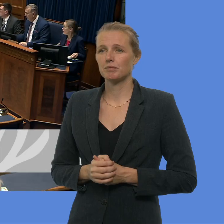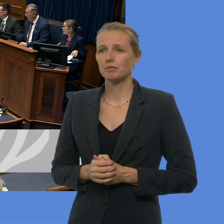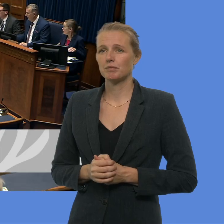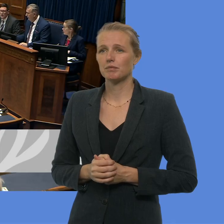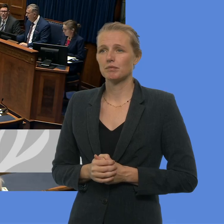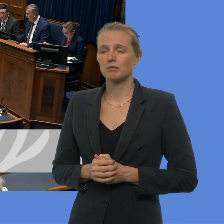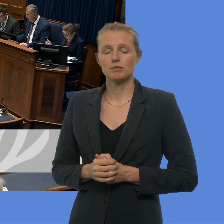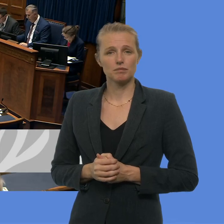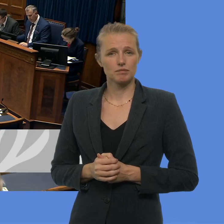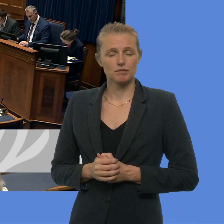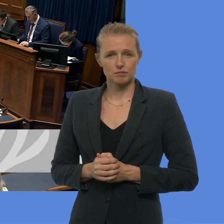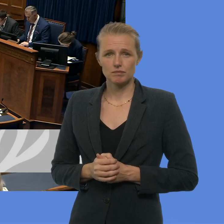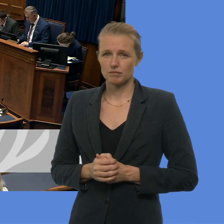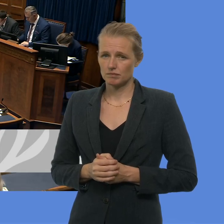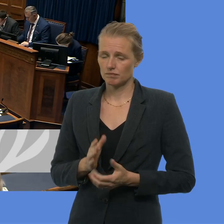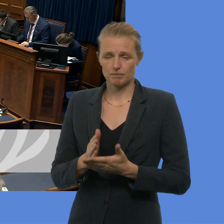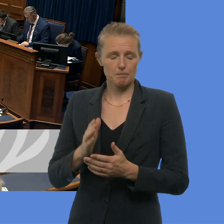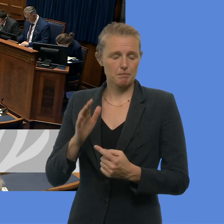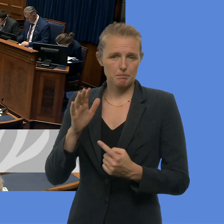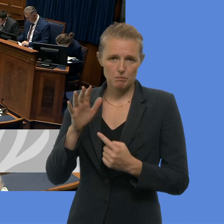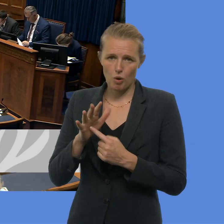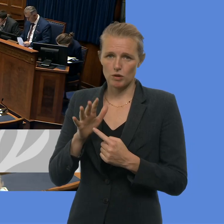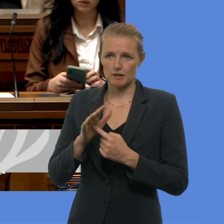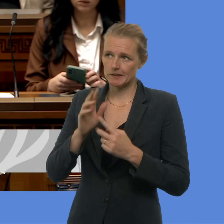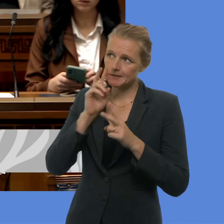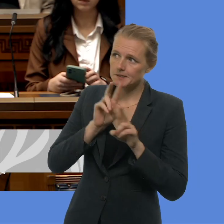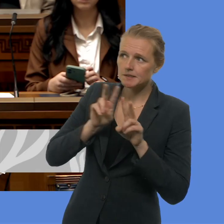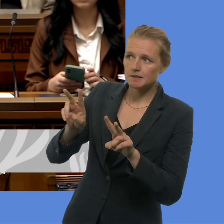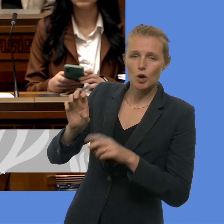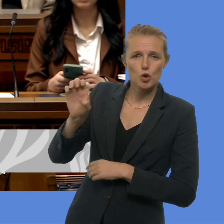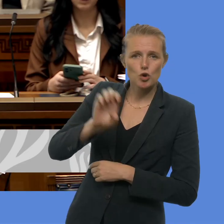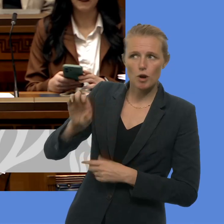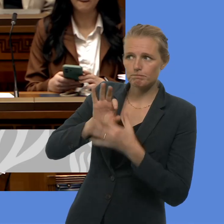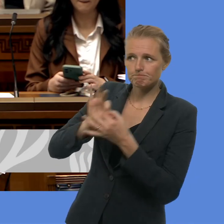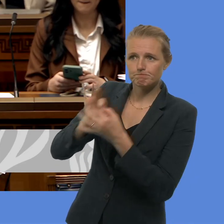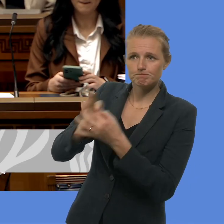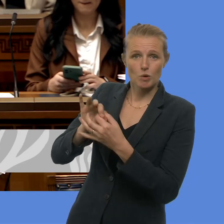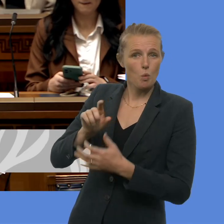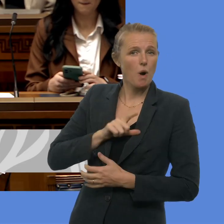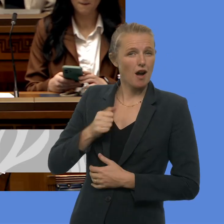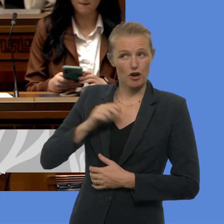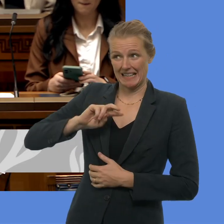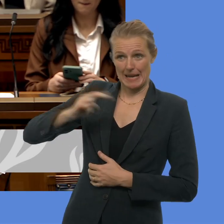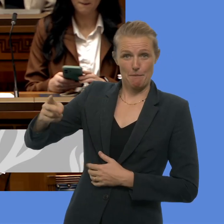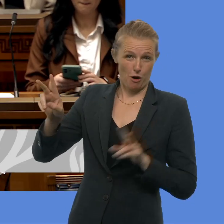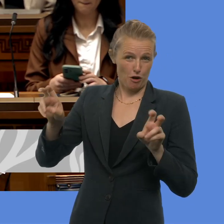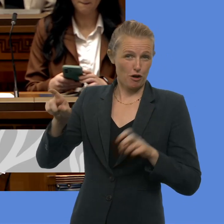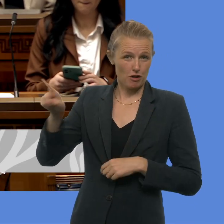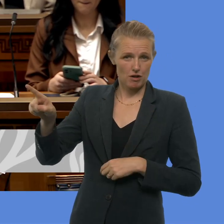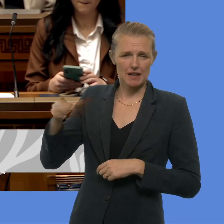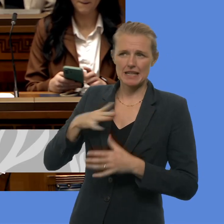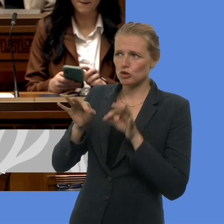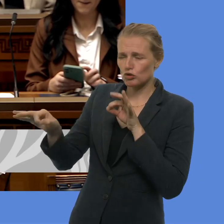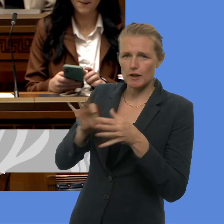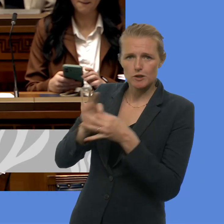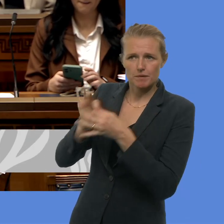We do not underestimate the importance of having a strategic focus on Europe as our closest neighbour. Following Brexit, our officials continue to explore